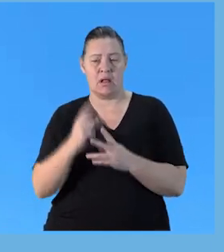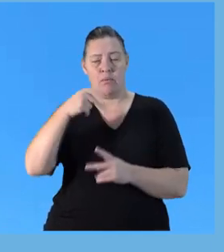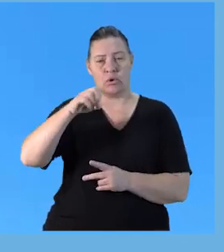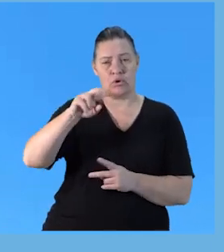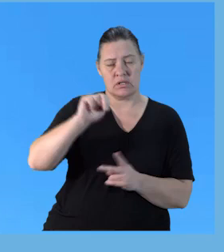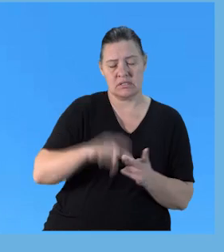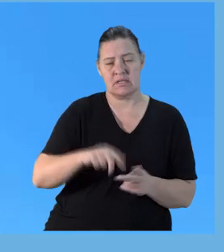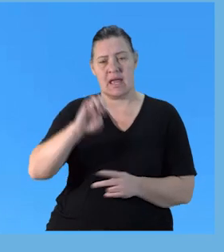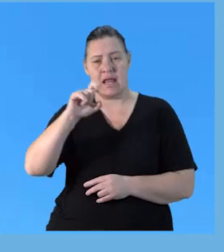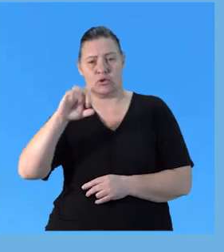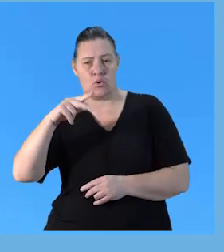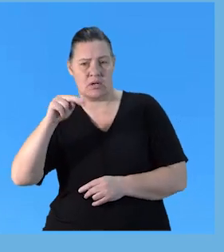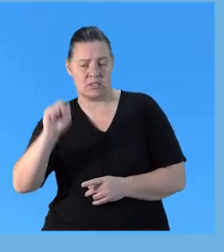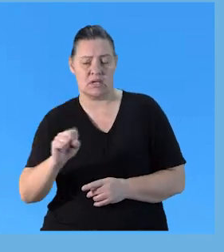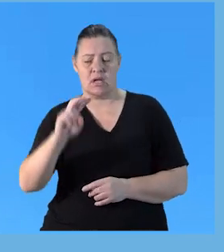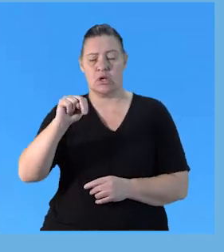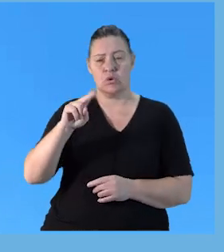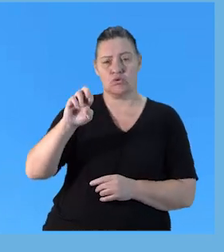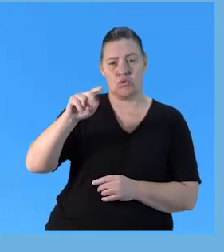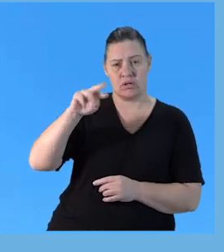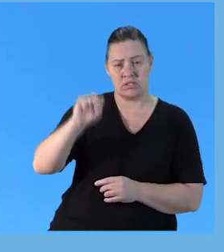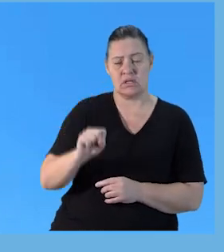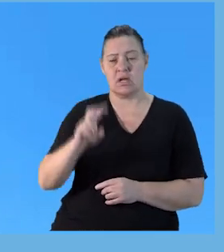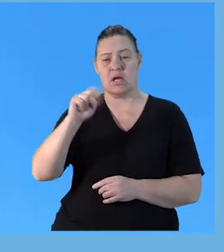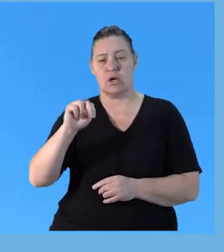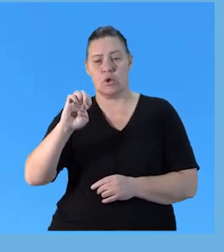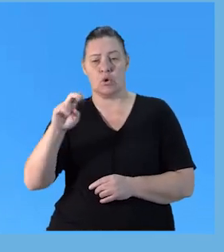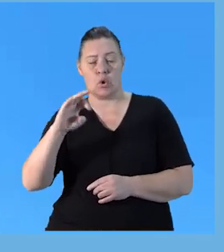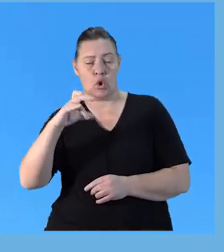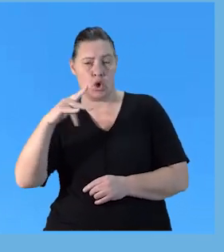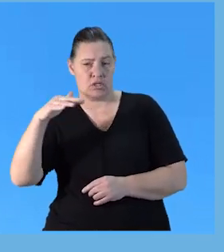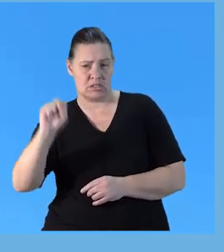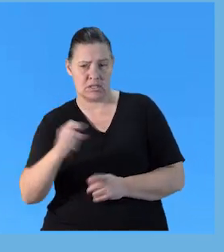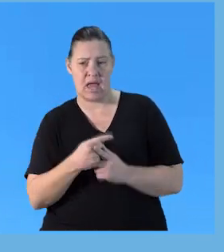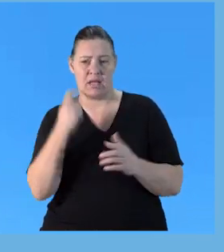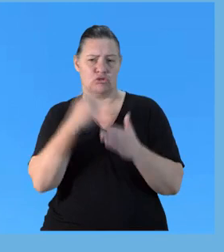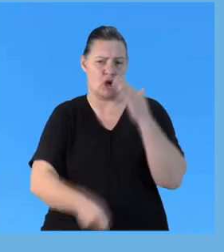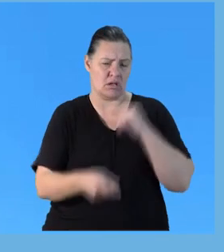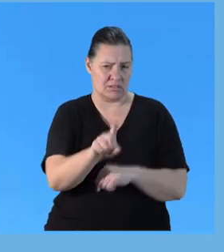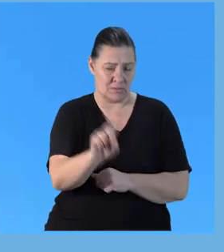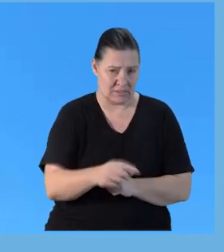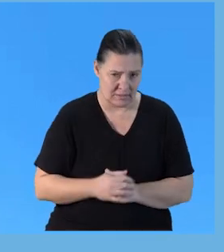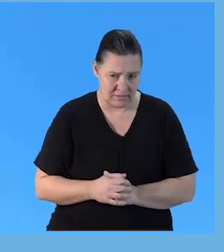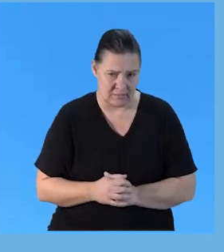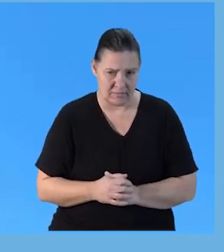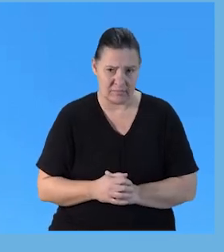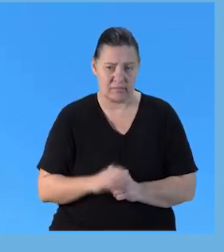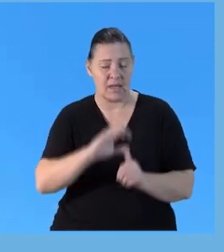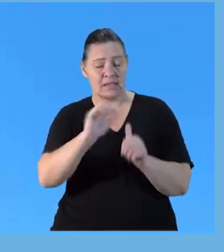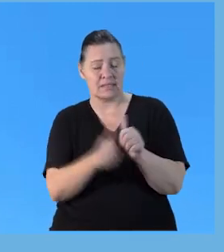the 2 wires. And then now I have my other bulb there, and